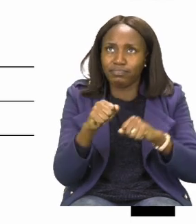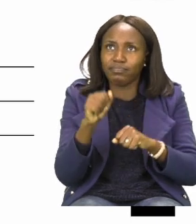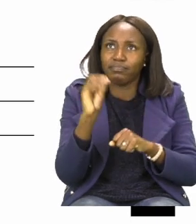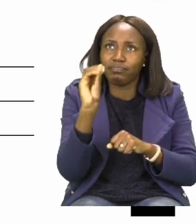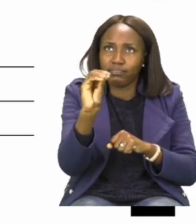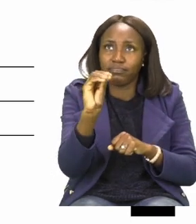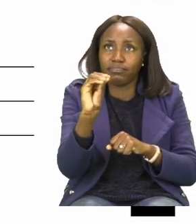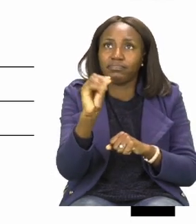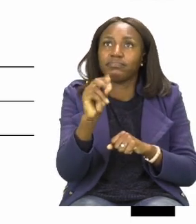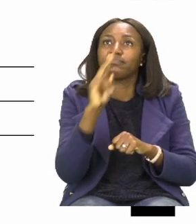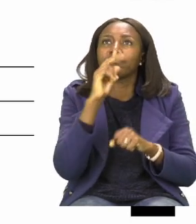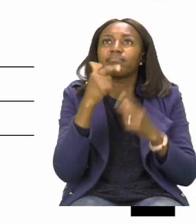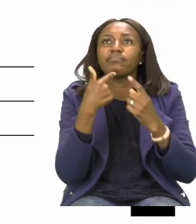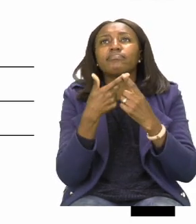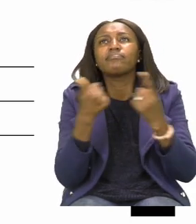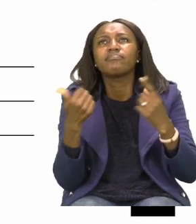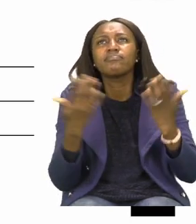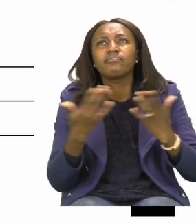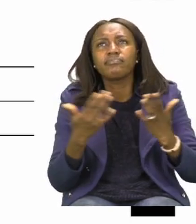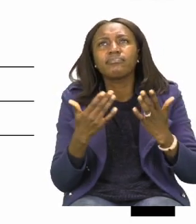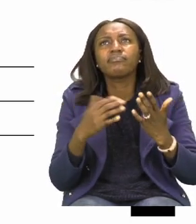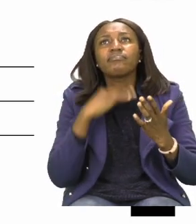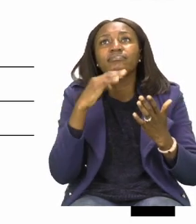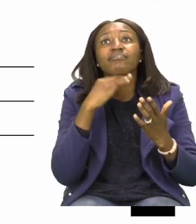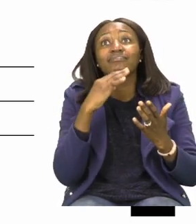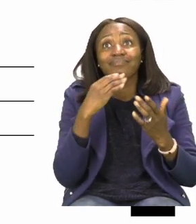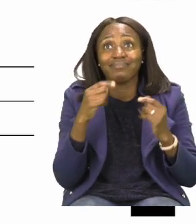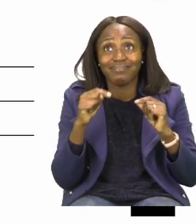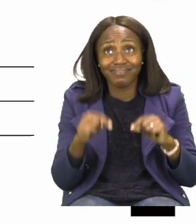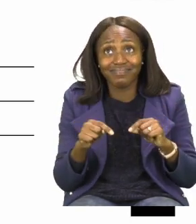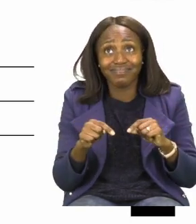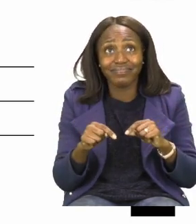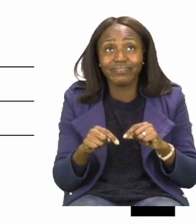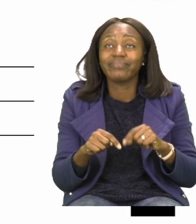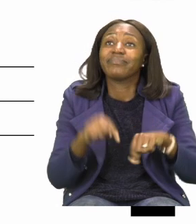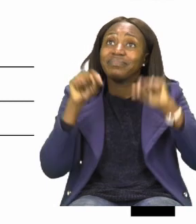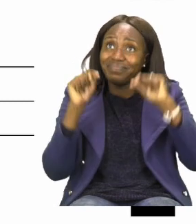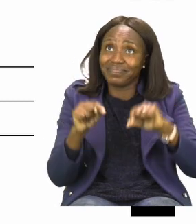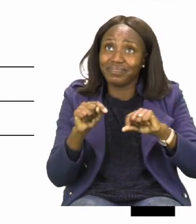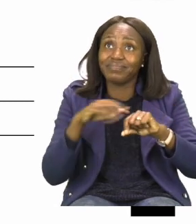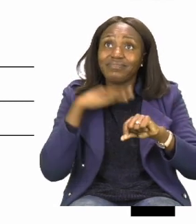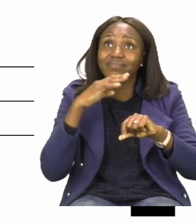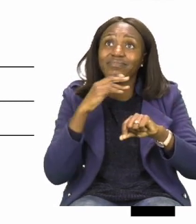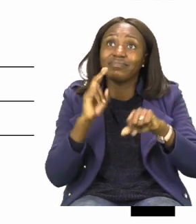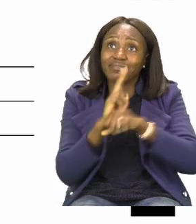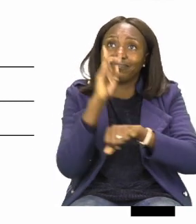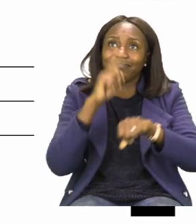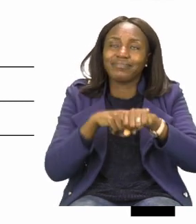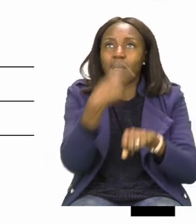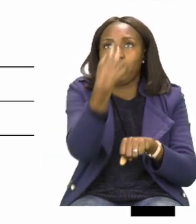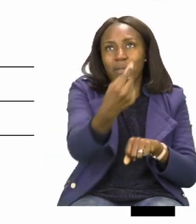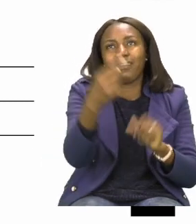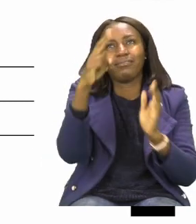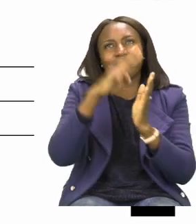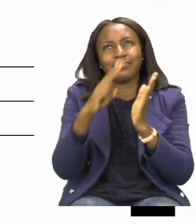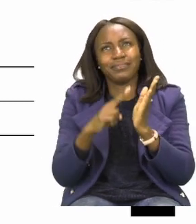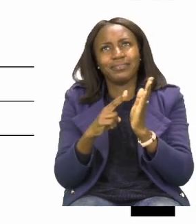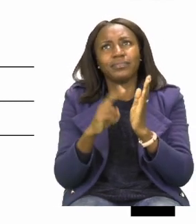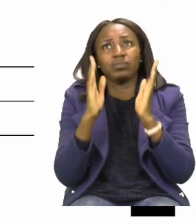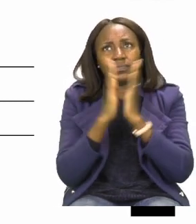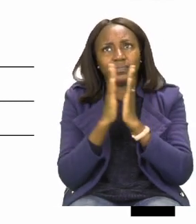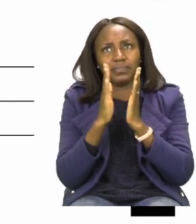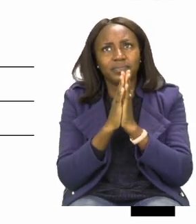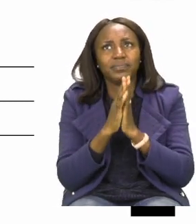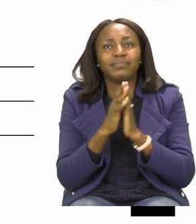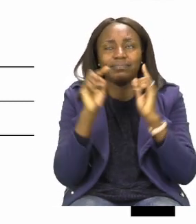that, it's going to be your job today to read it a second time. Make sure now when you're hunting for